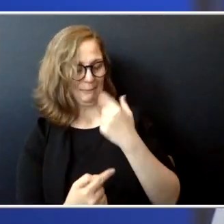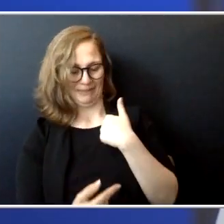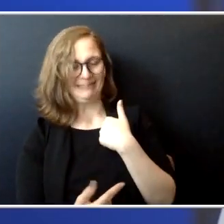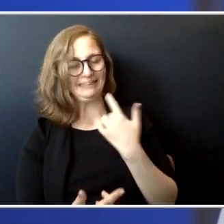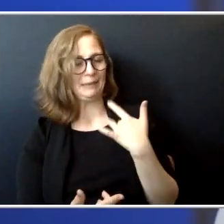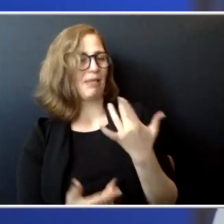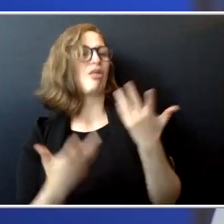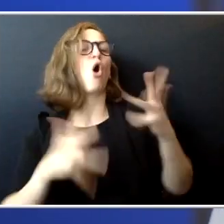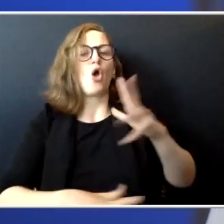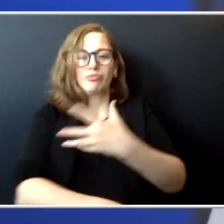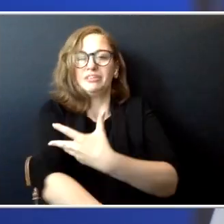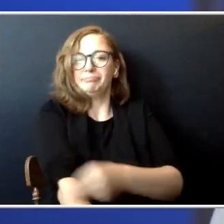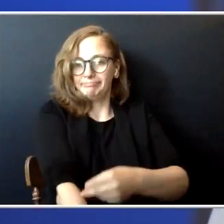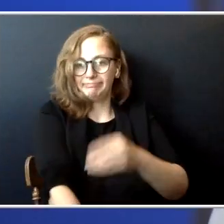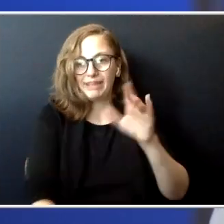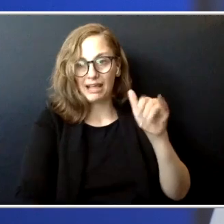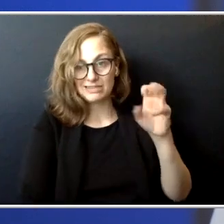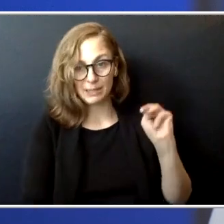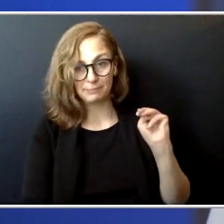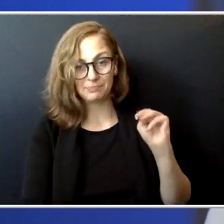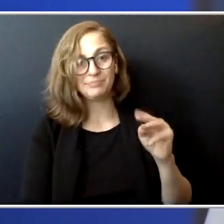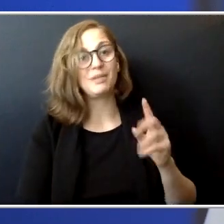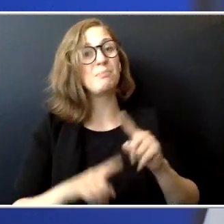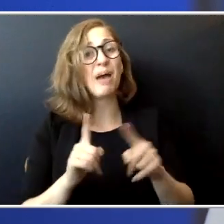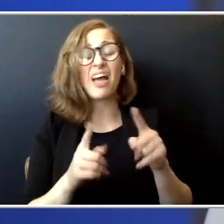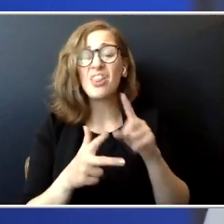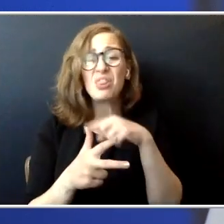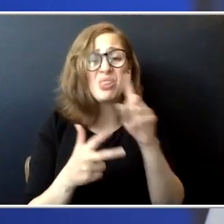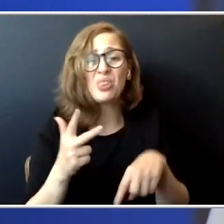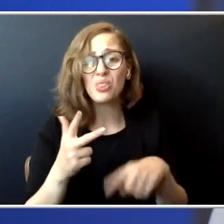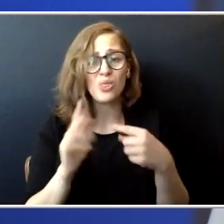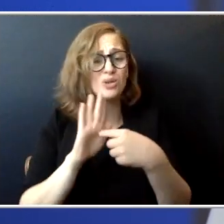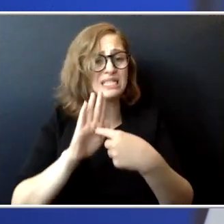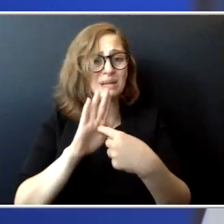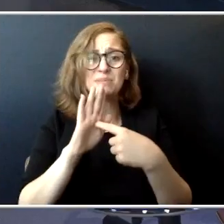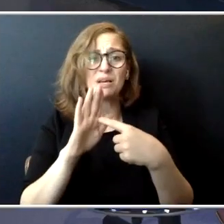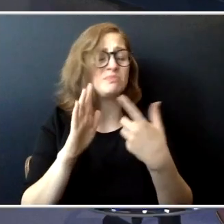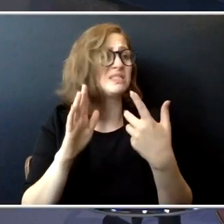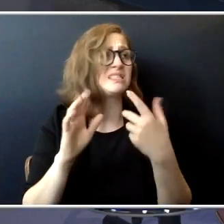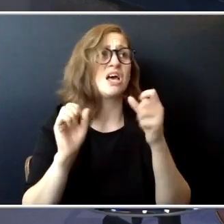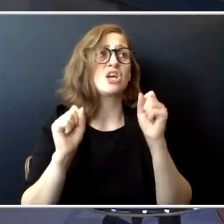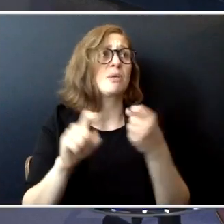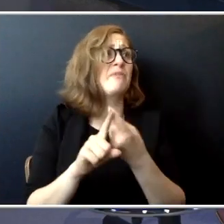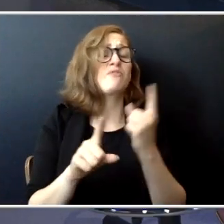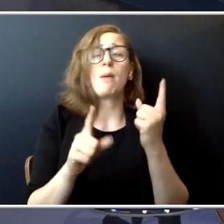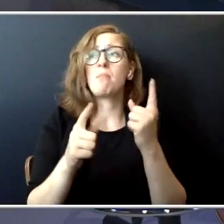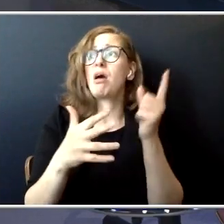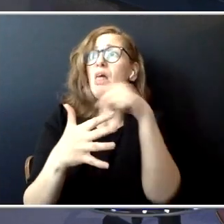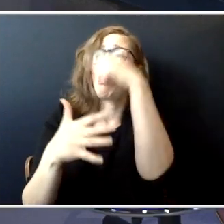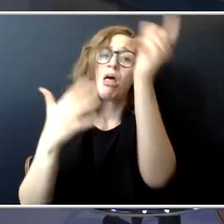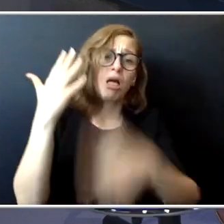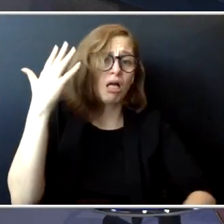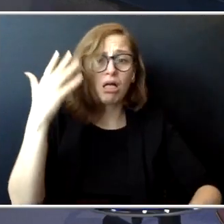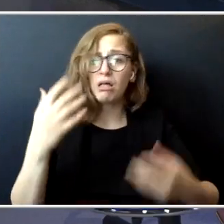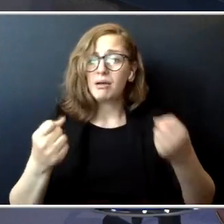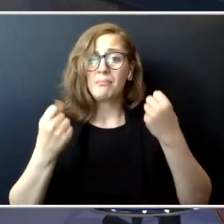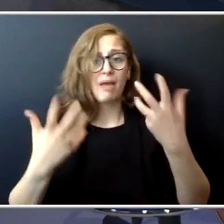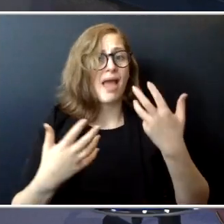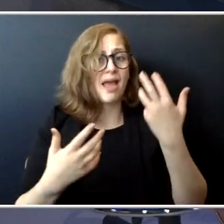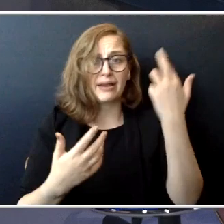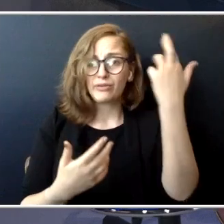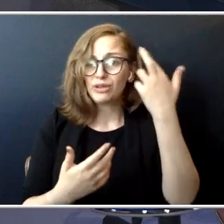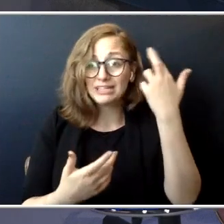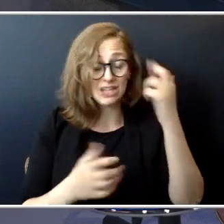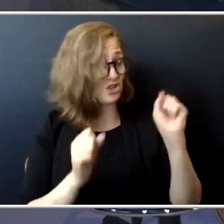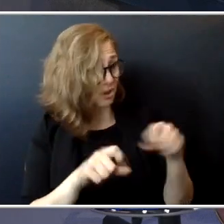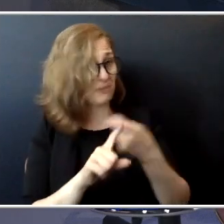as Michelle said, those symptoms can be from a whole host of other problems. Just be from life. Yeah. And I'm lot of 50 people said, and you just described half the things.